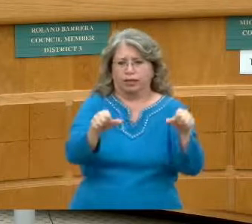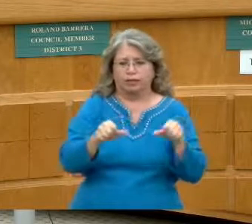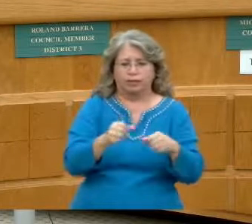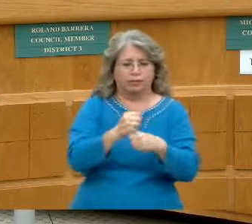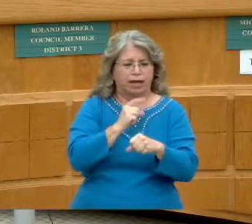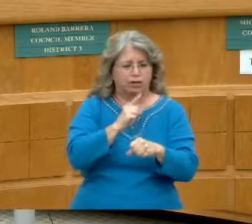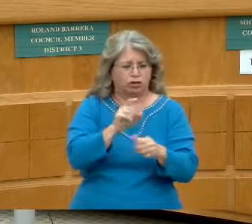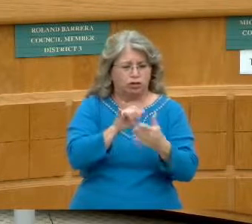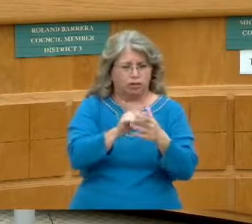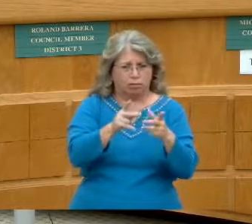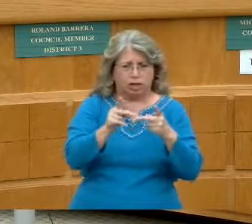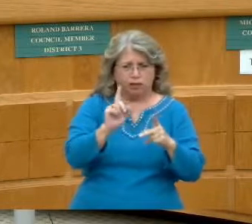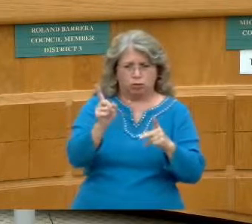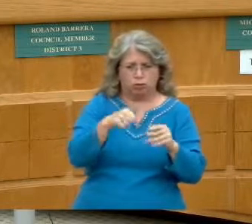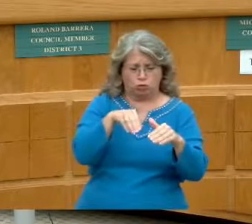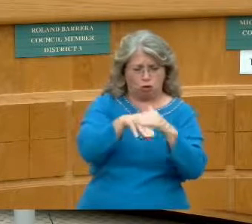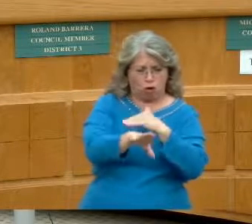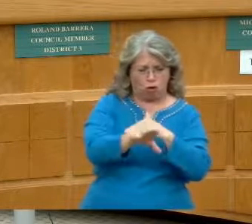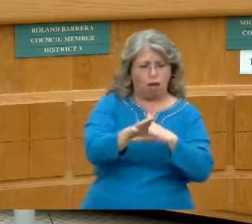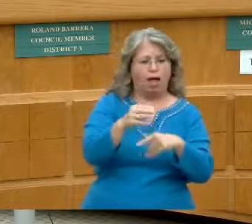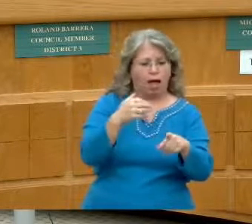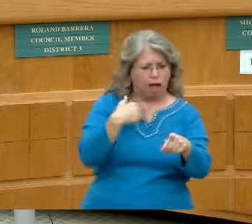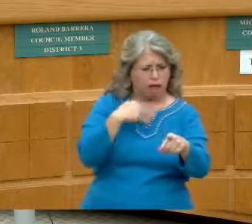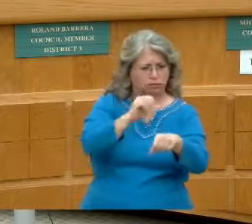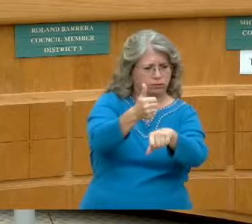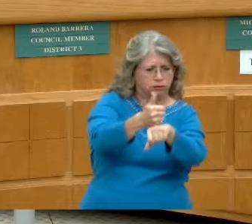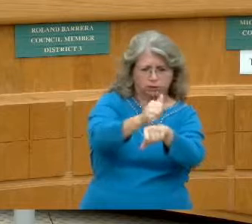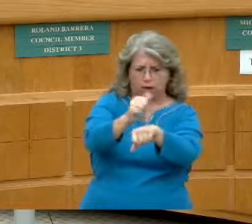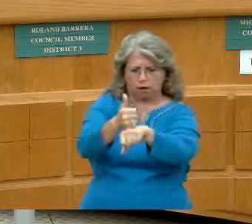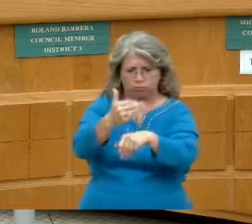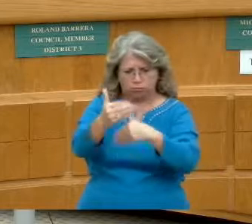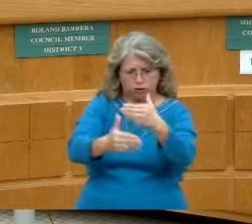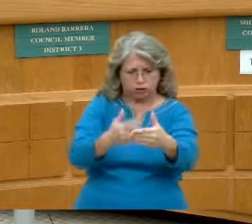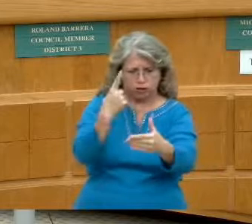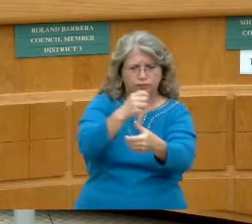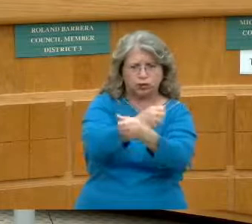safety protocols in place to protect your health and those